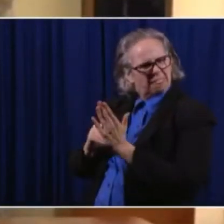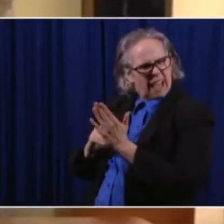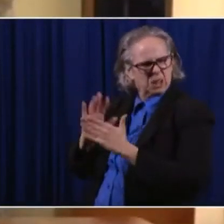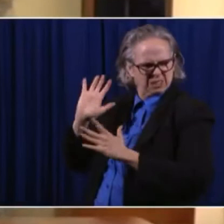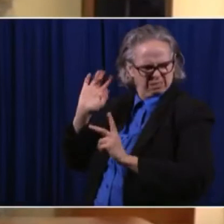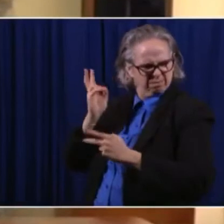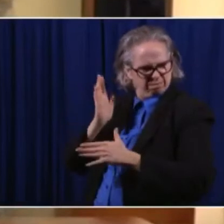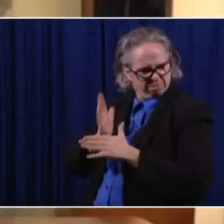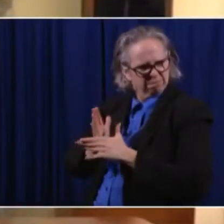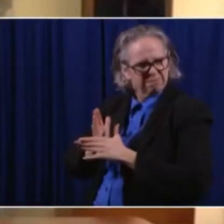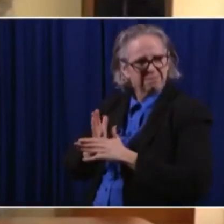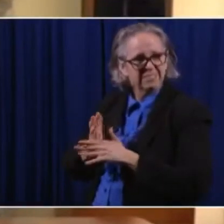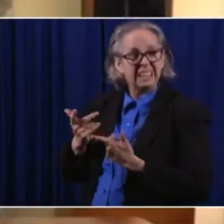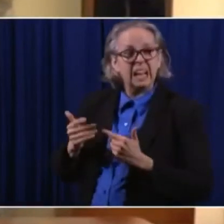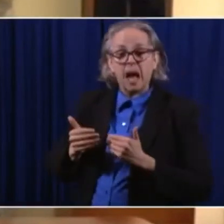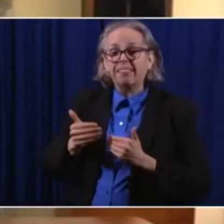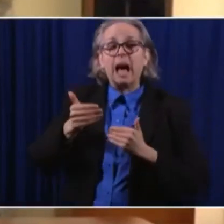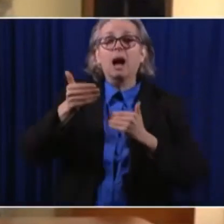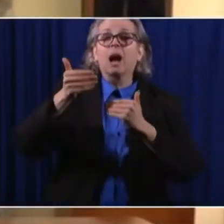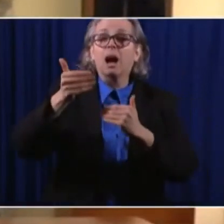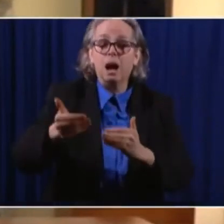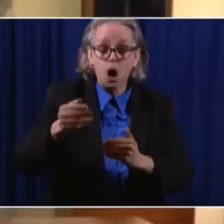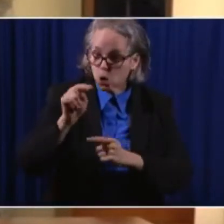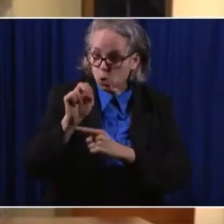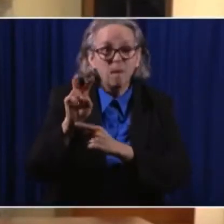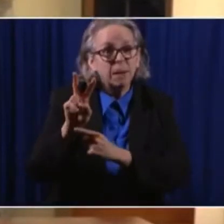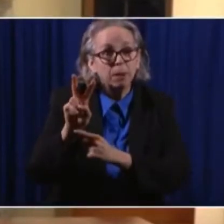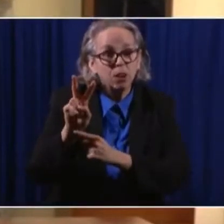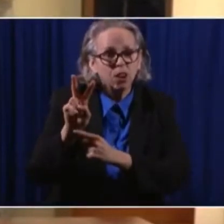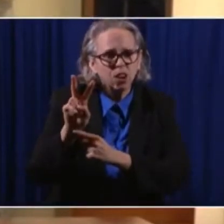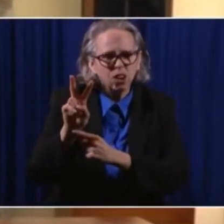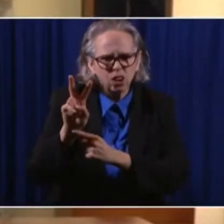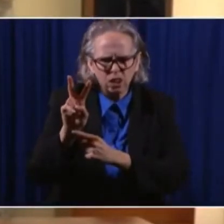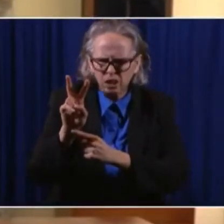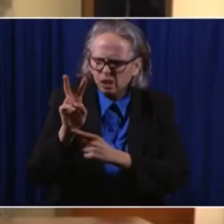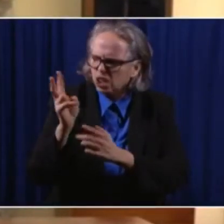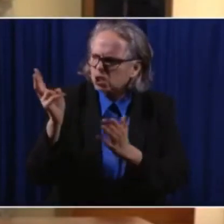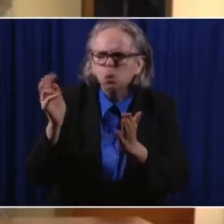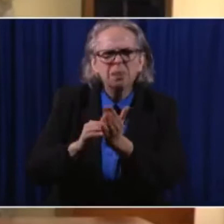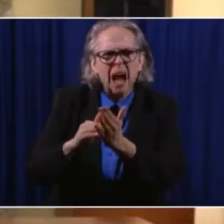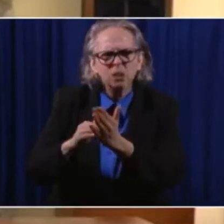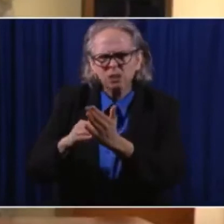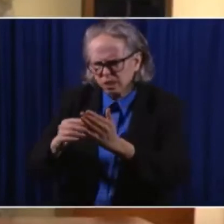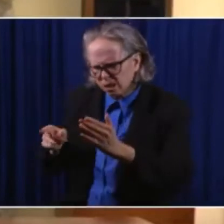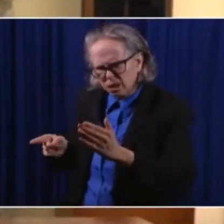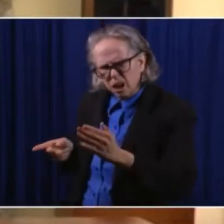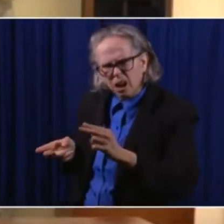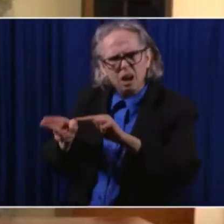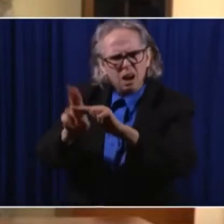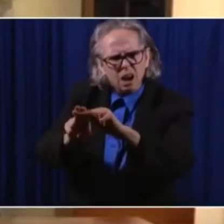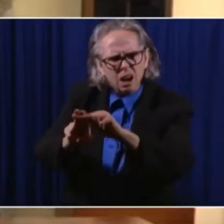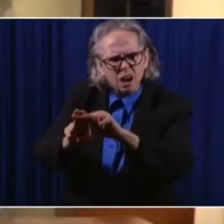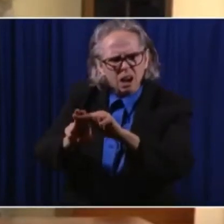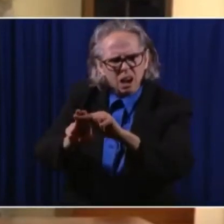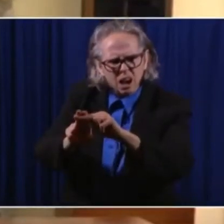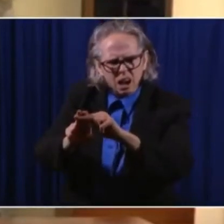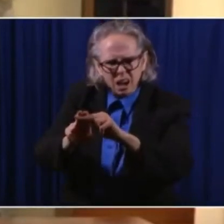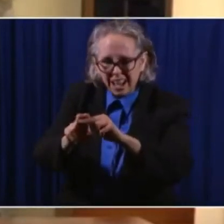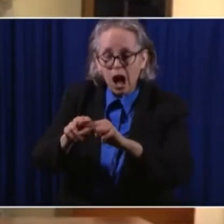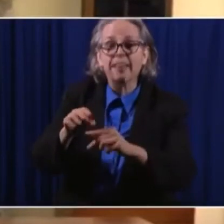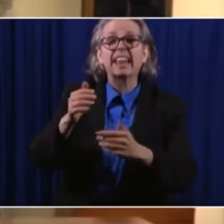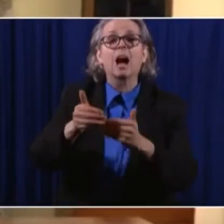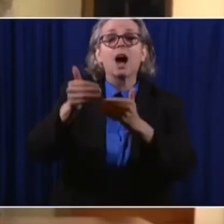November 5th, that number was 2,000. By November 12th, that number had gone from 2,000 to